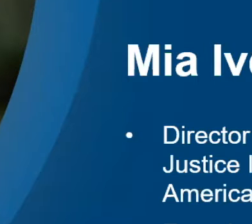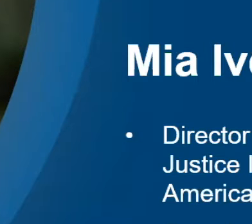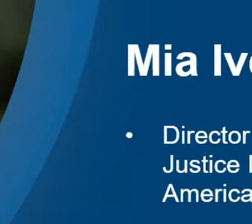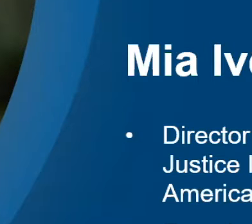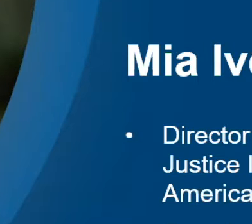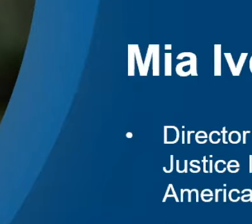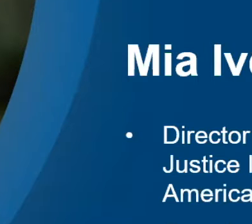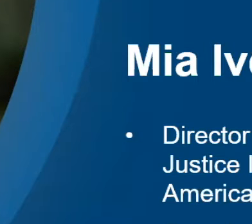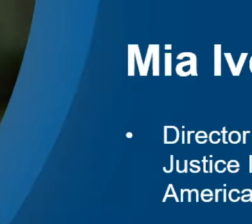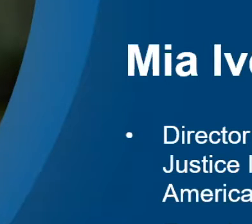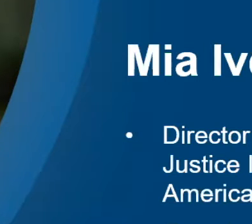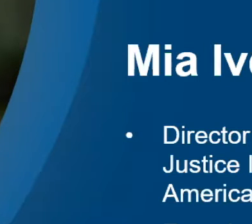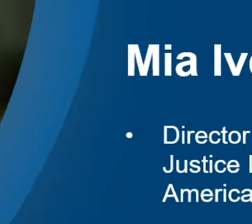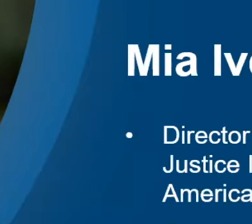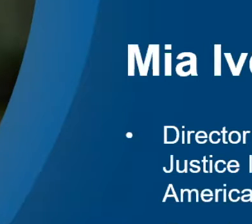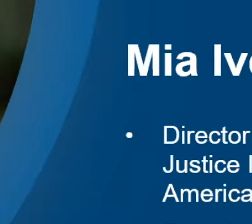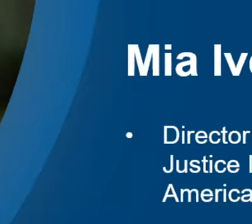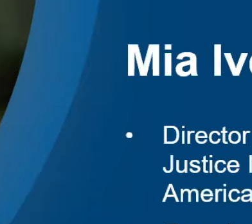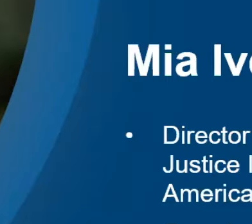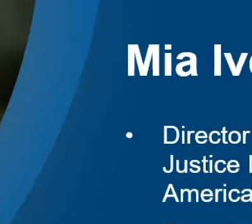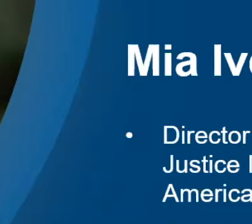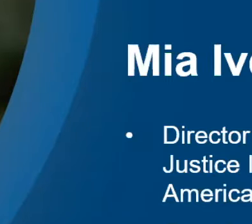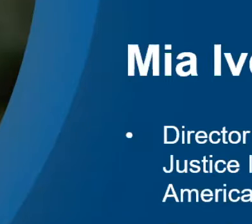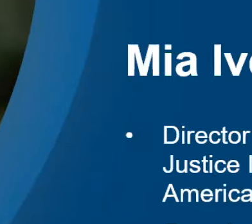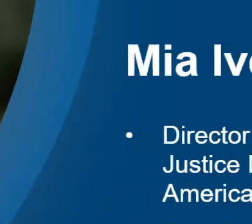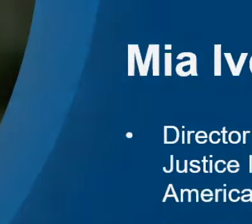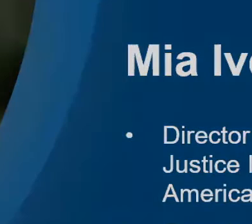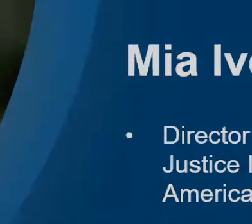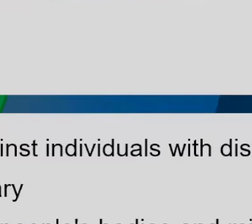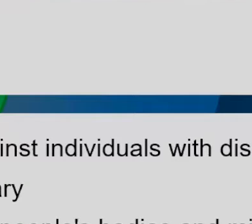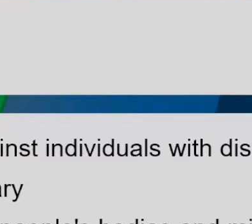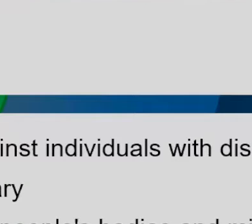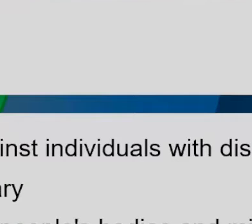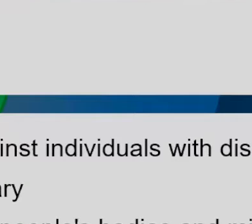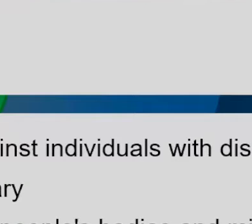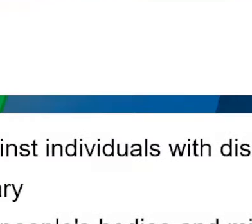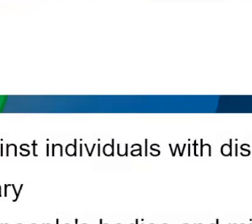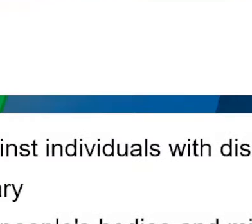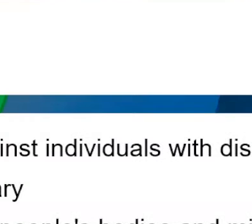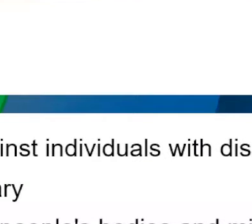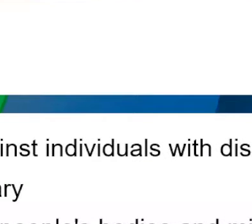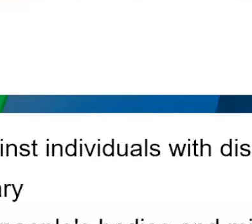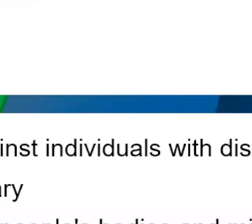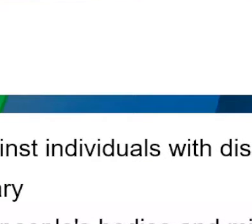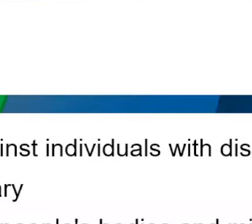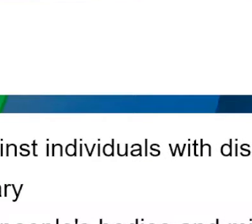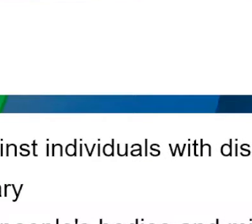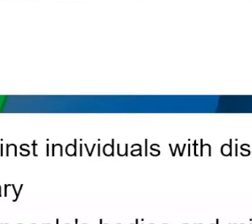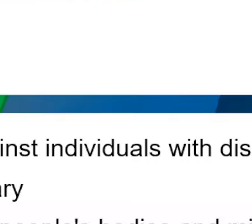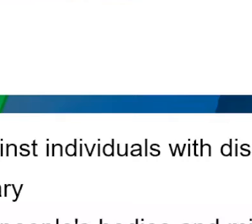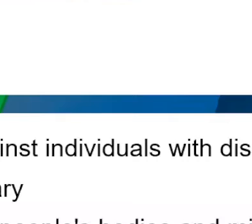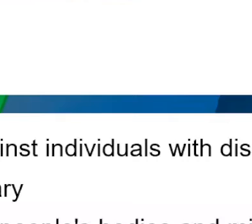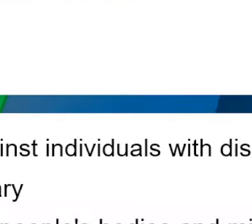and other marginalized communities. Welcome, everyone. We are so excited to have you. So today